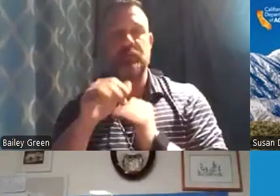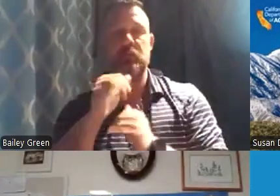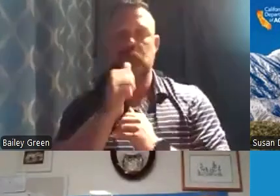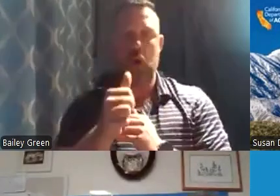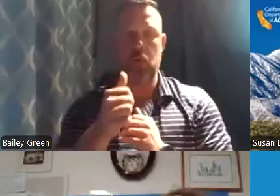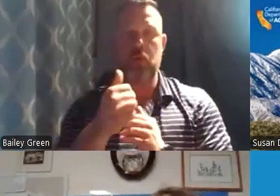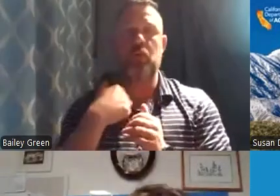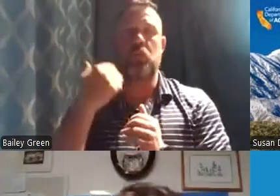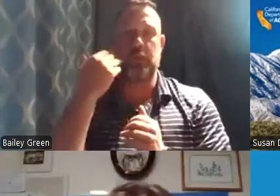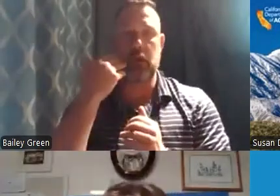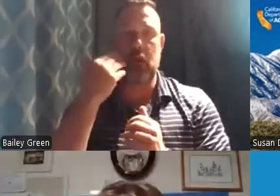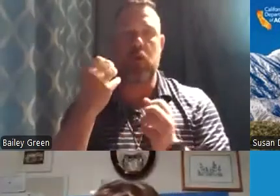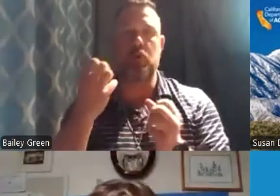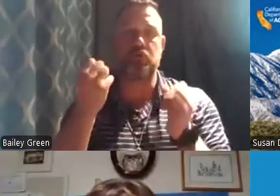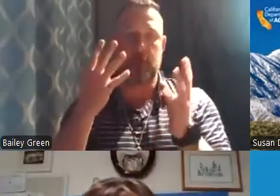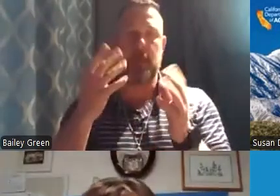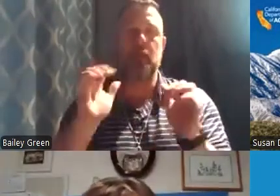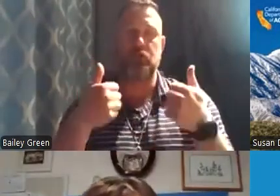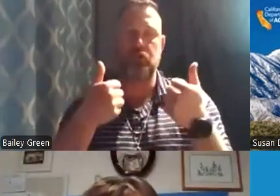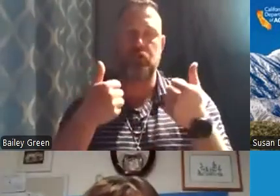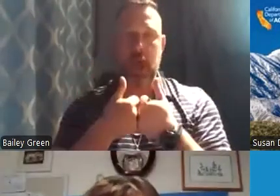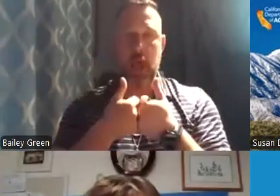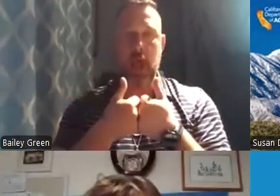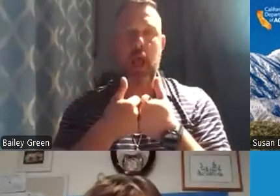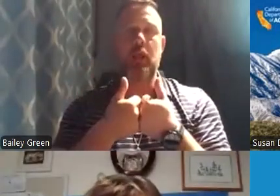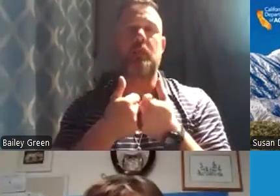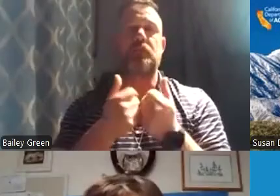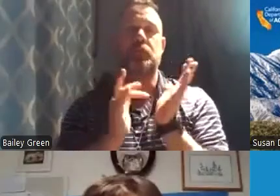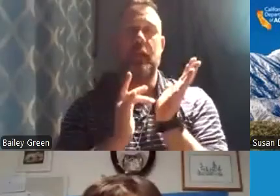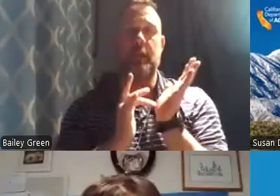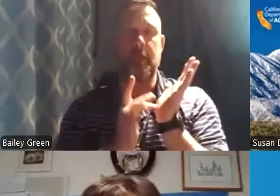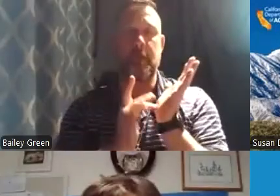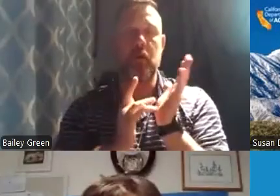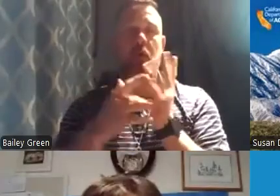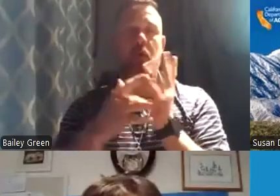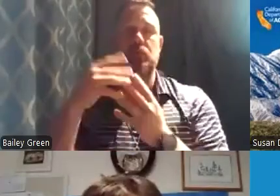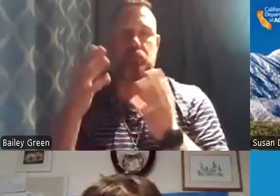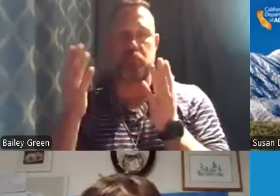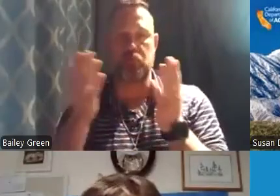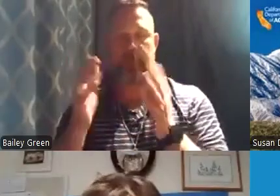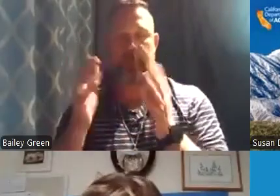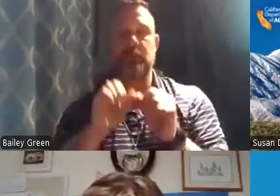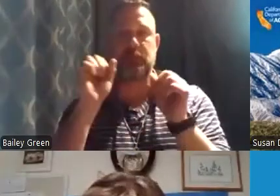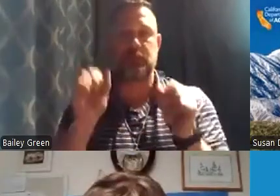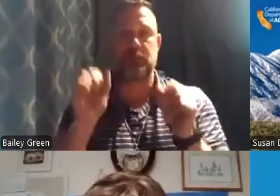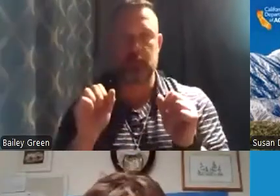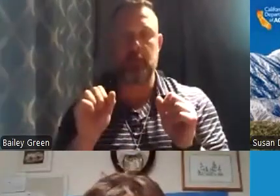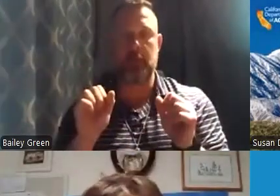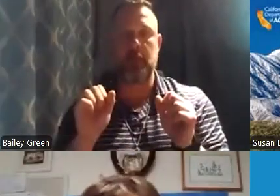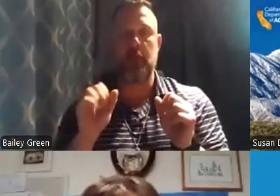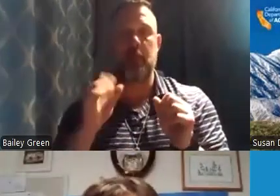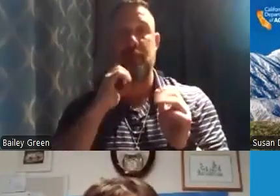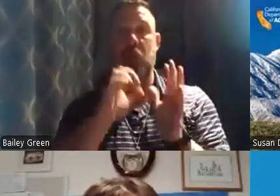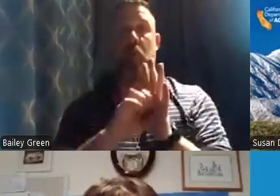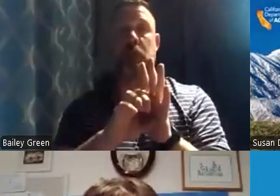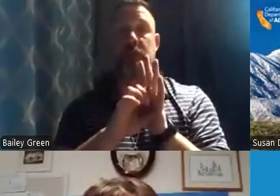all know that there's a tremendous challenge between the medical and the social services system. And for an